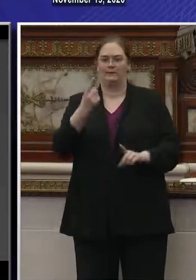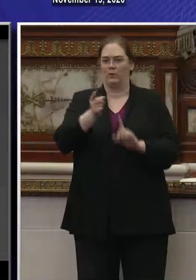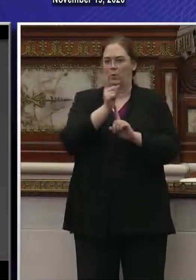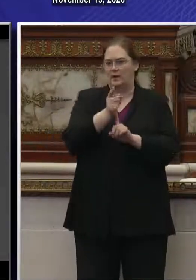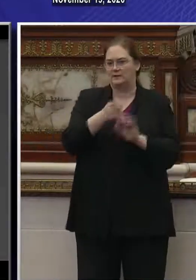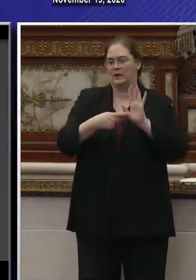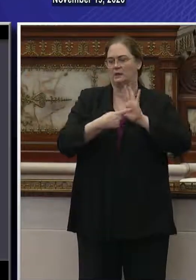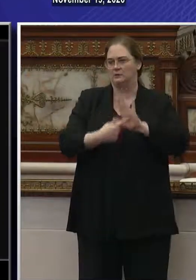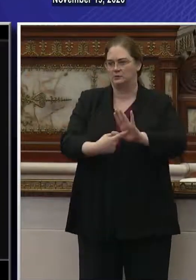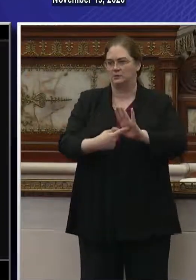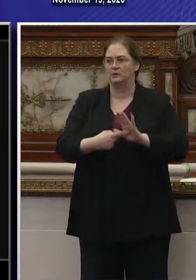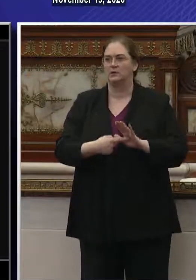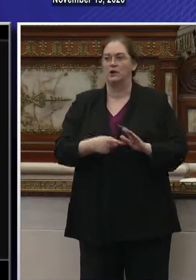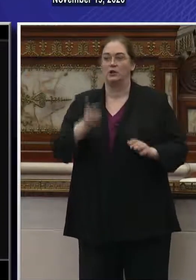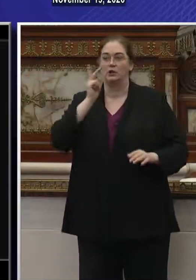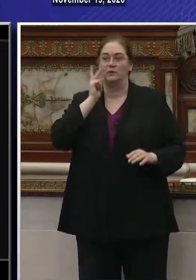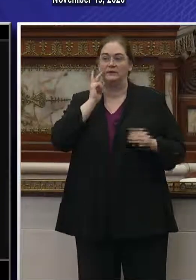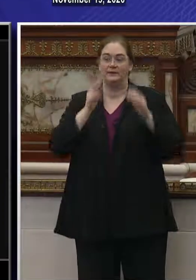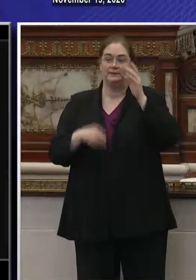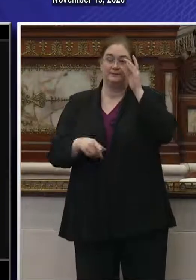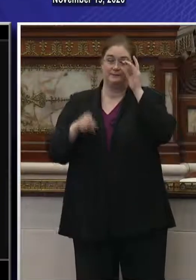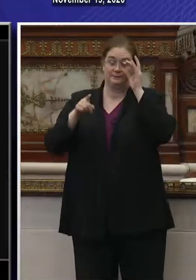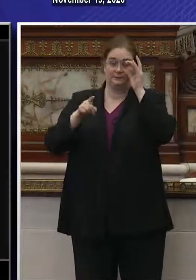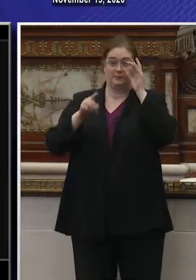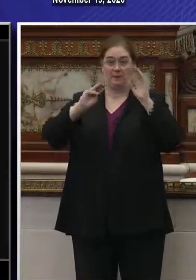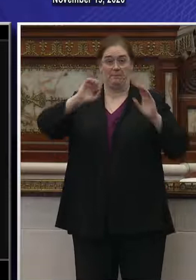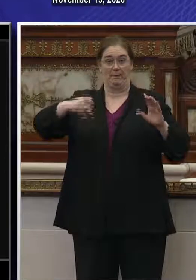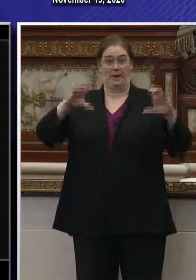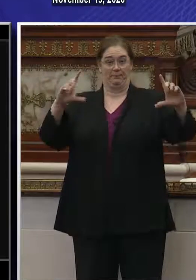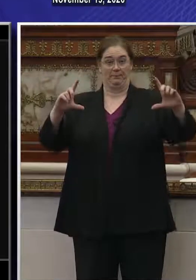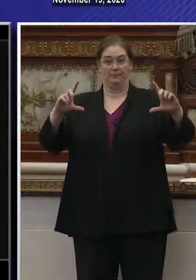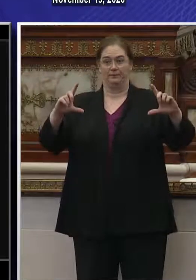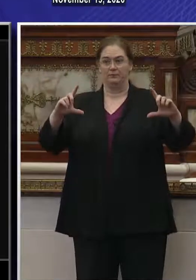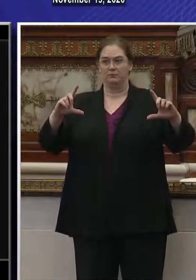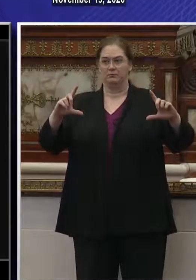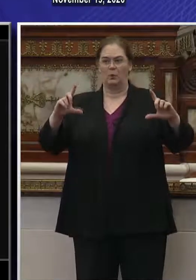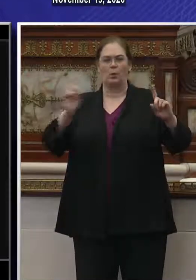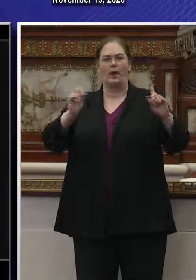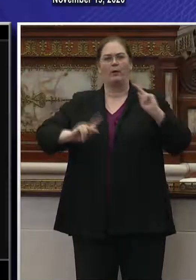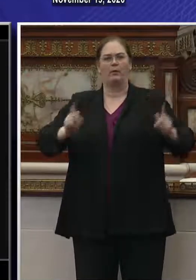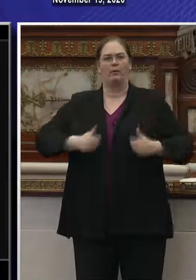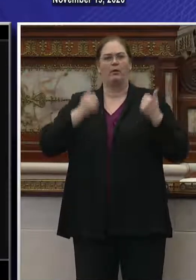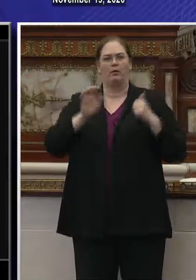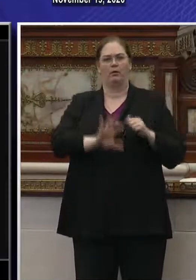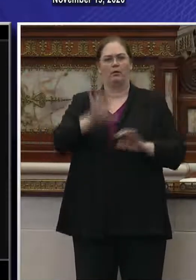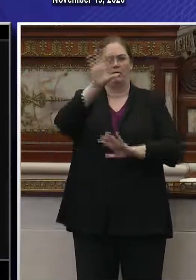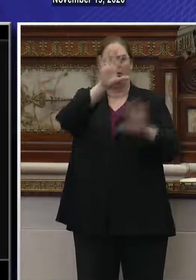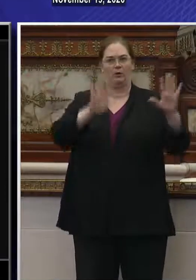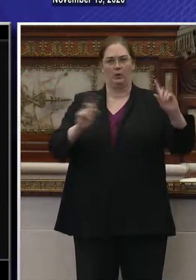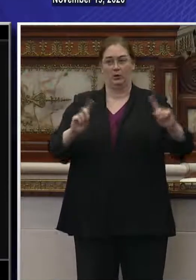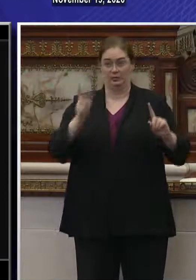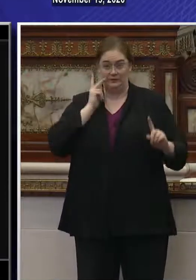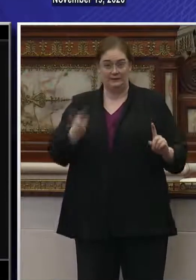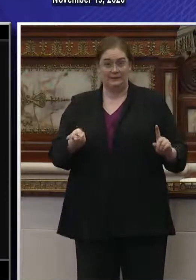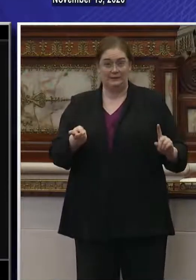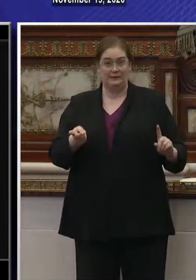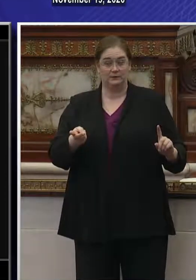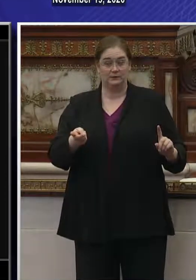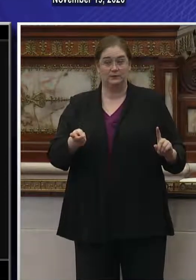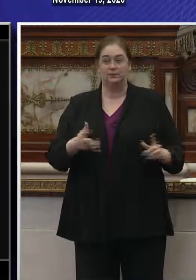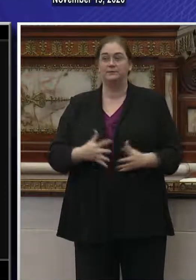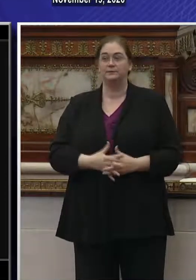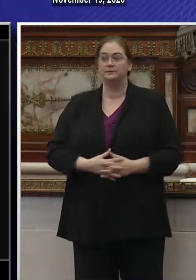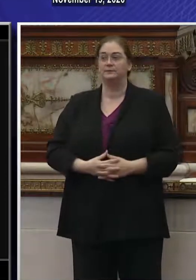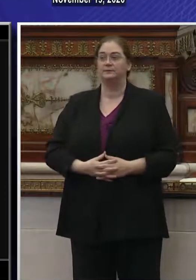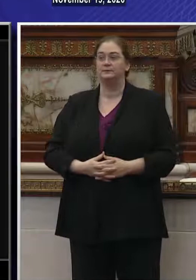second, and you will see in this map, we have population density. Can everybody see that?